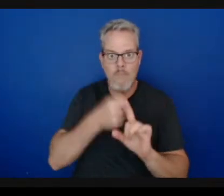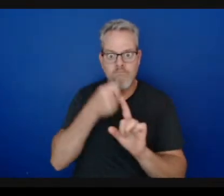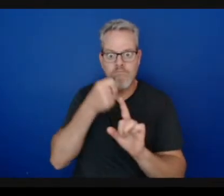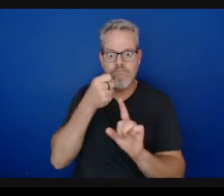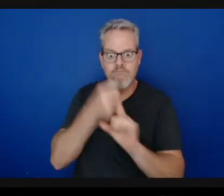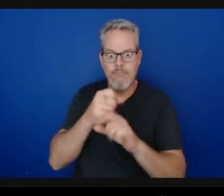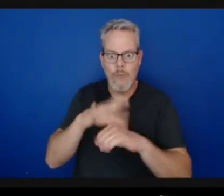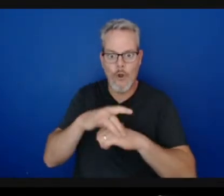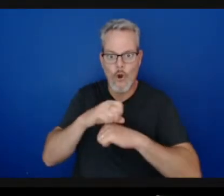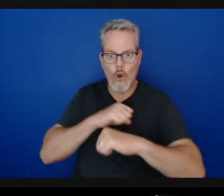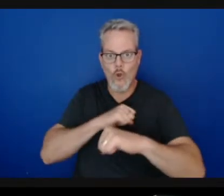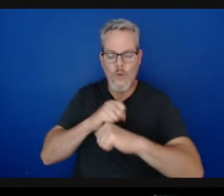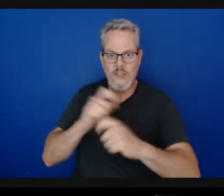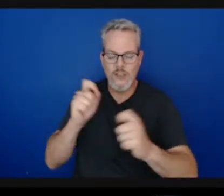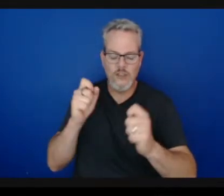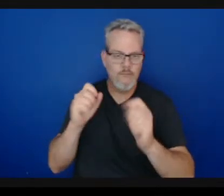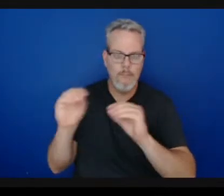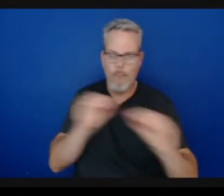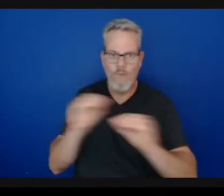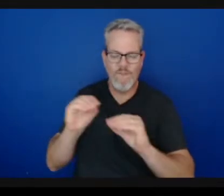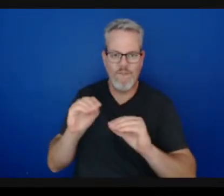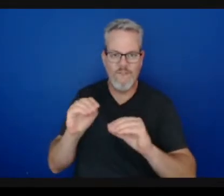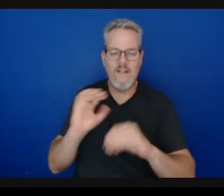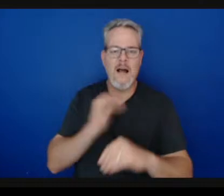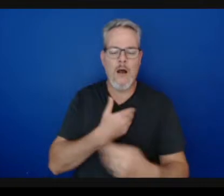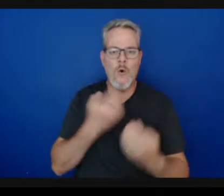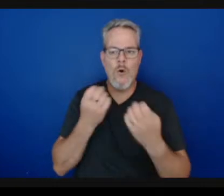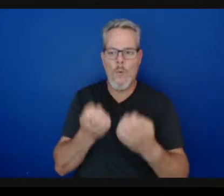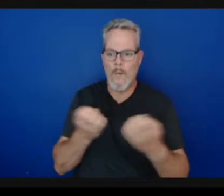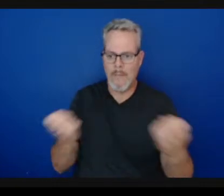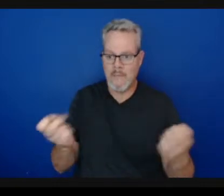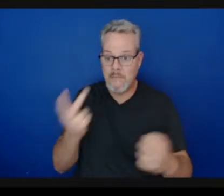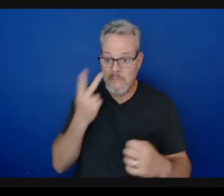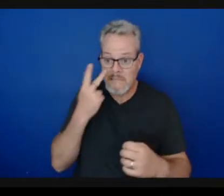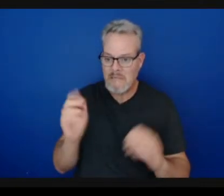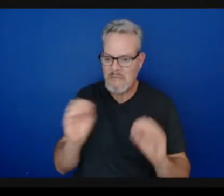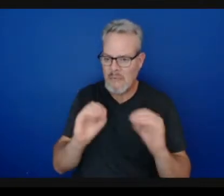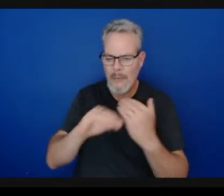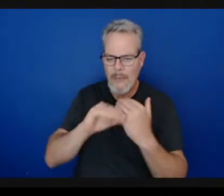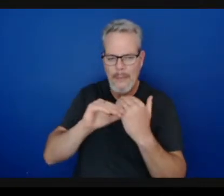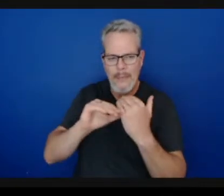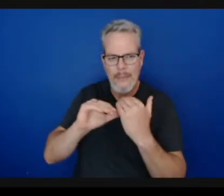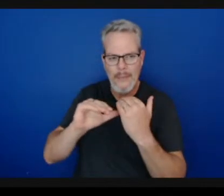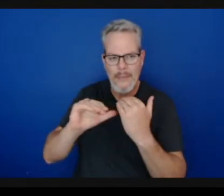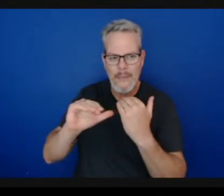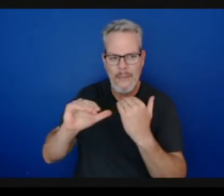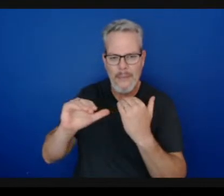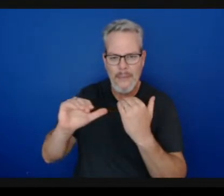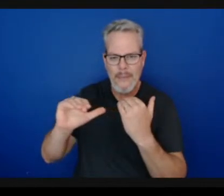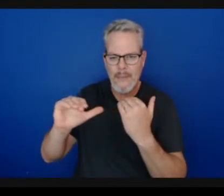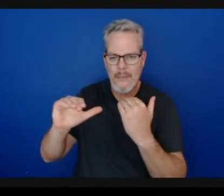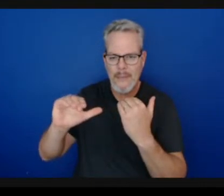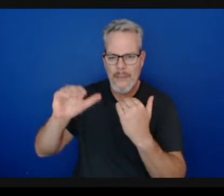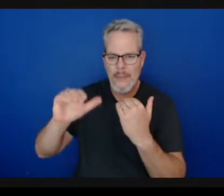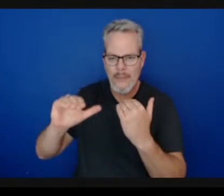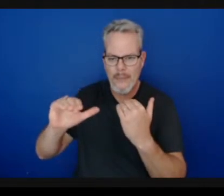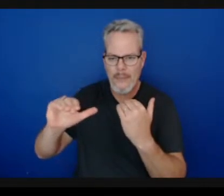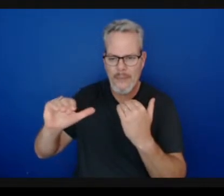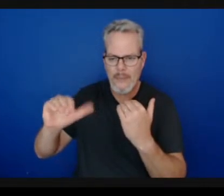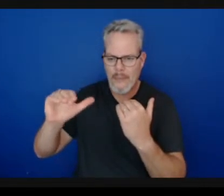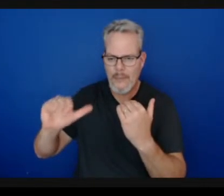jolted the instrument. But you can see it's basically flat, no major changes, nothing coming to the surface here.